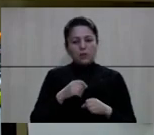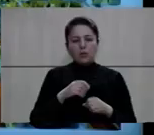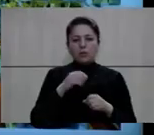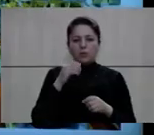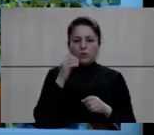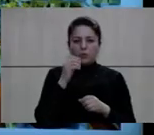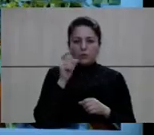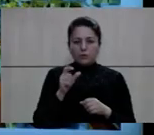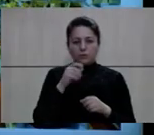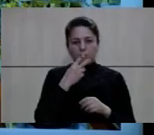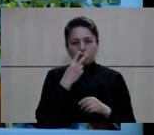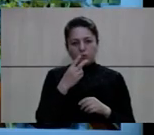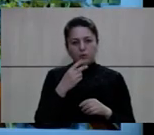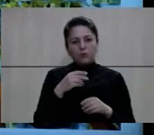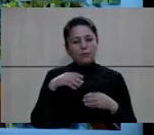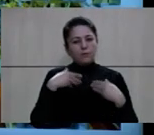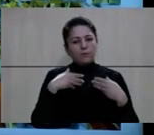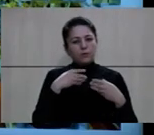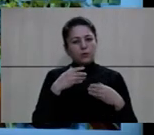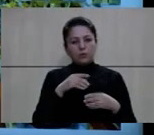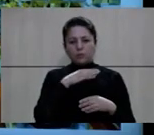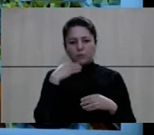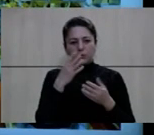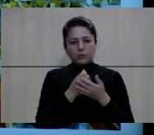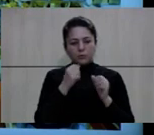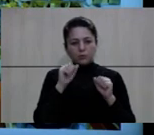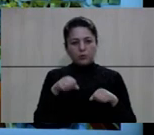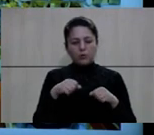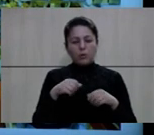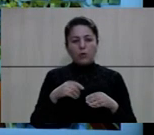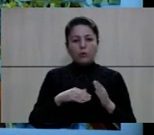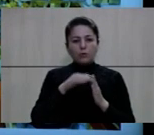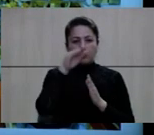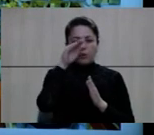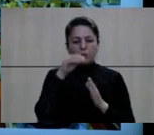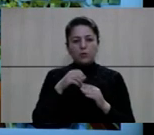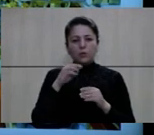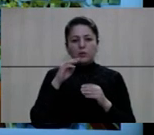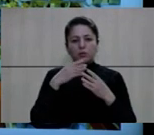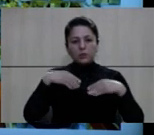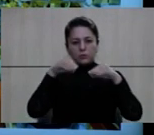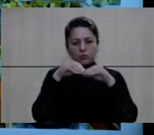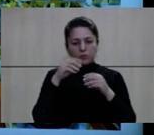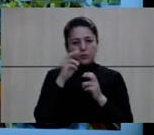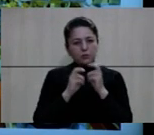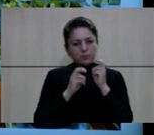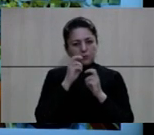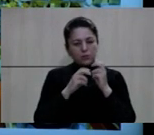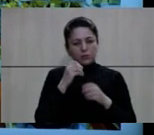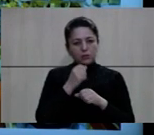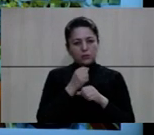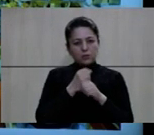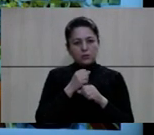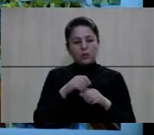topishi mumkin. Chunki o'sha yuqori tashkilotlarda ishlaydigan, yuqori kasblarni egallagan yetuk mutaxassisni